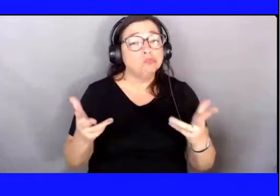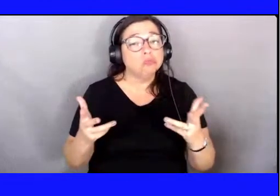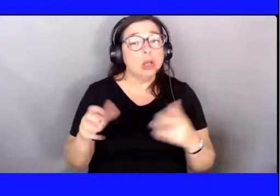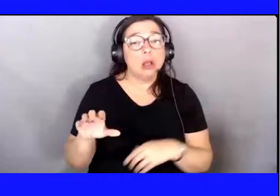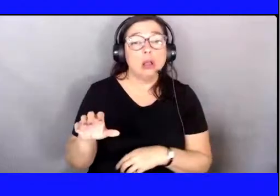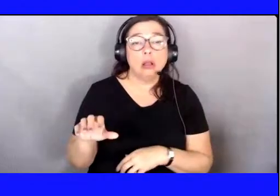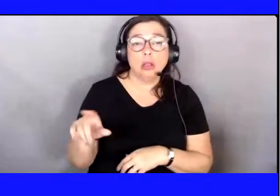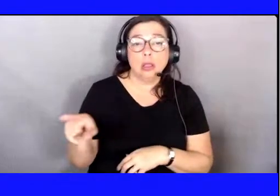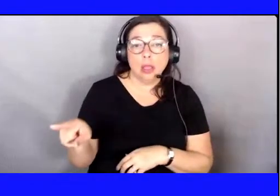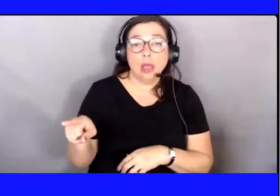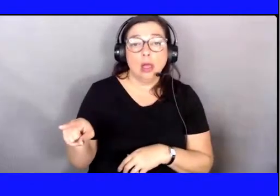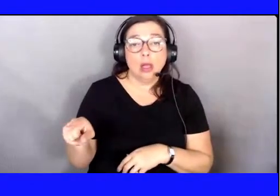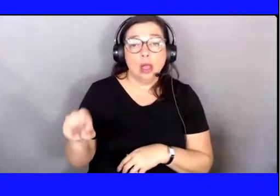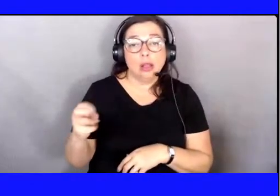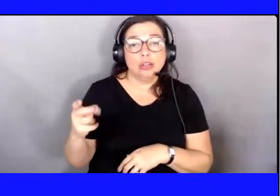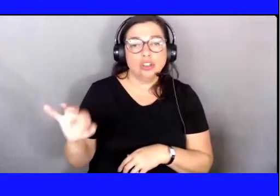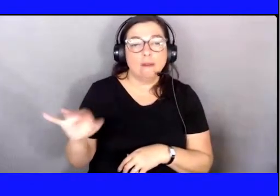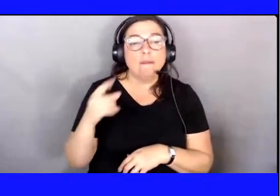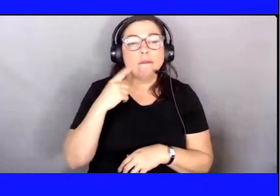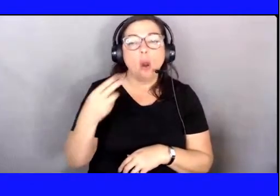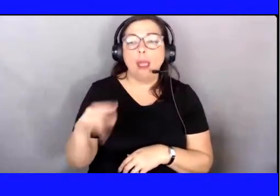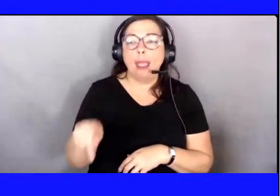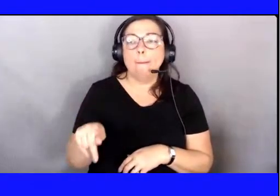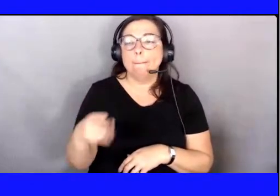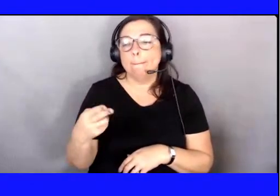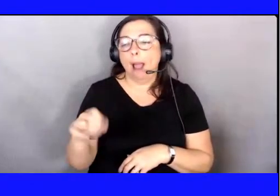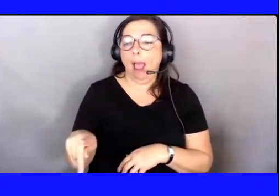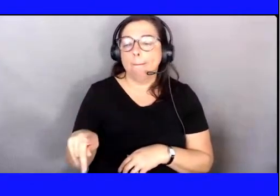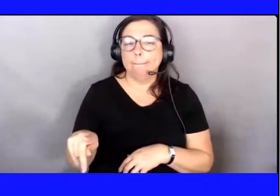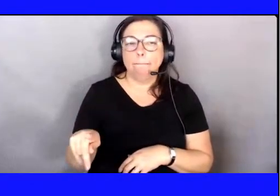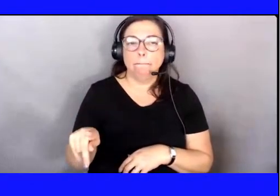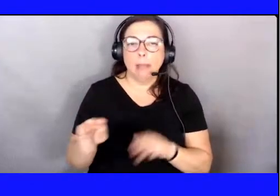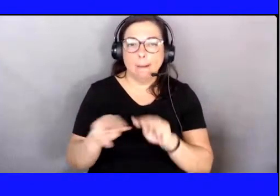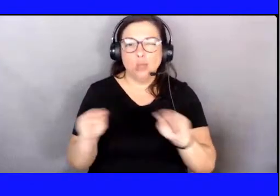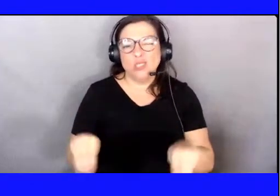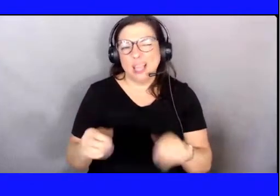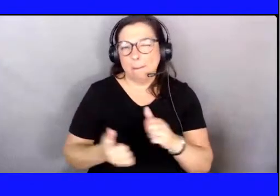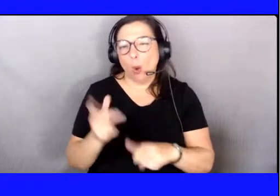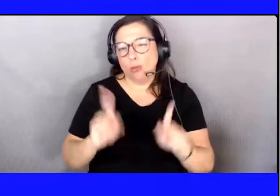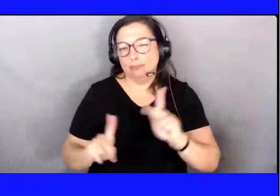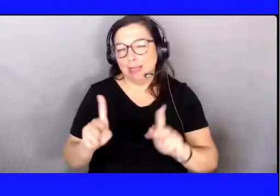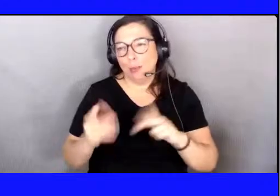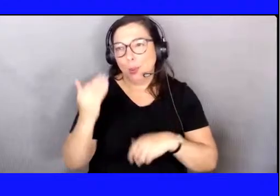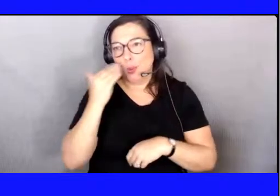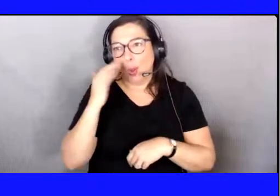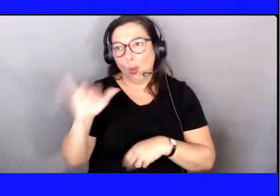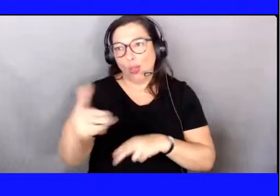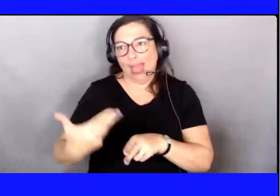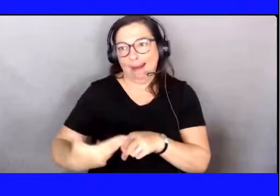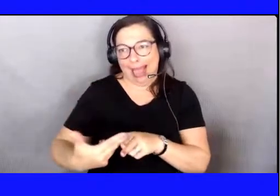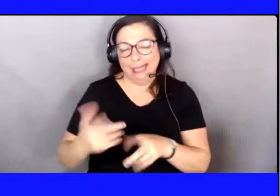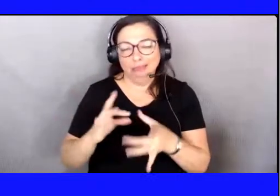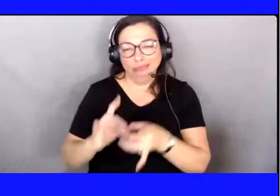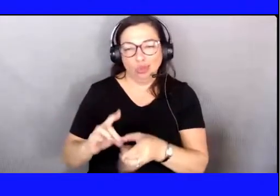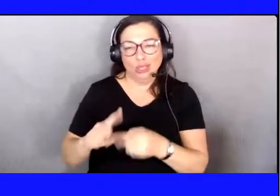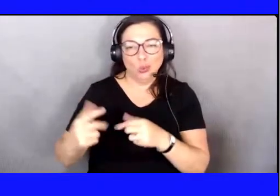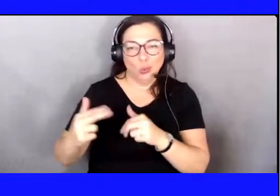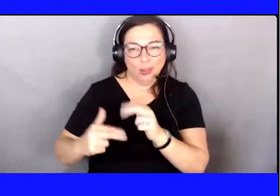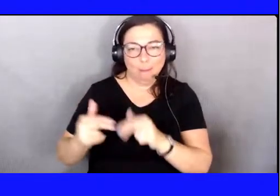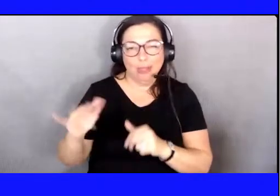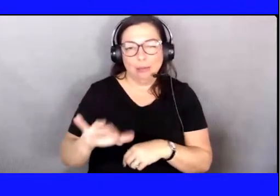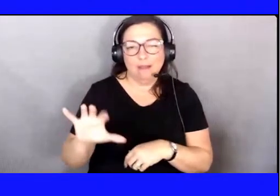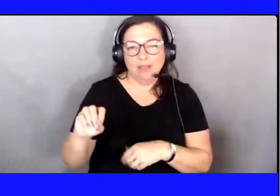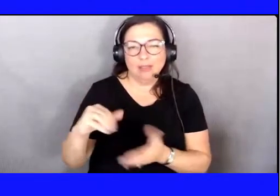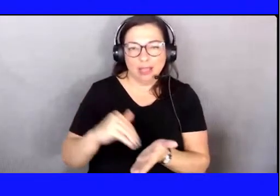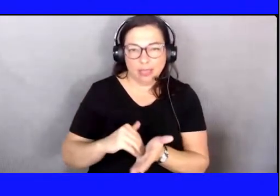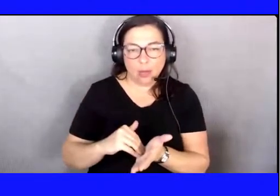shell for the Hip Hop Museum, which is mostly how people know the building, fortunately. And it's about a 50,000 square